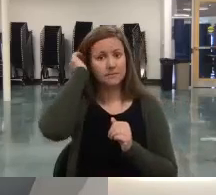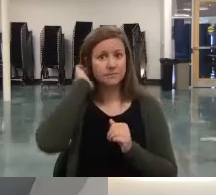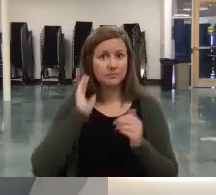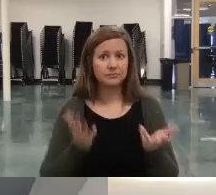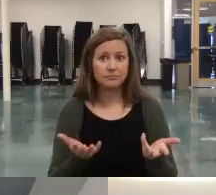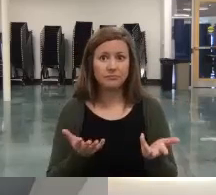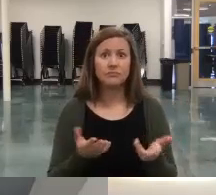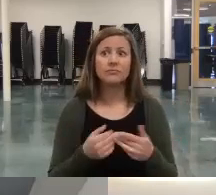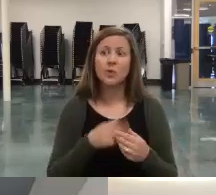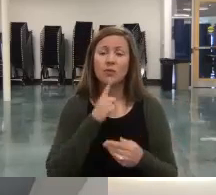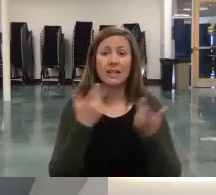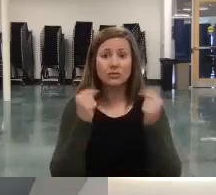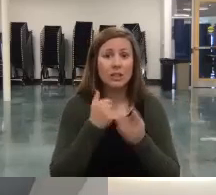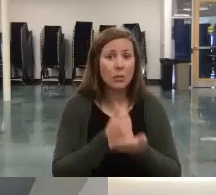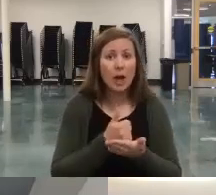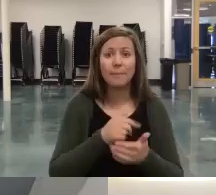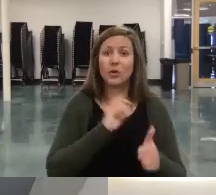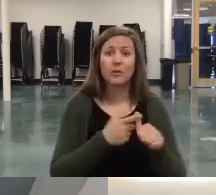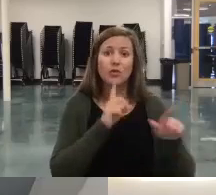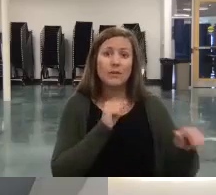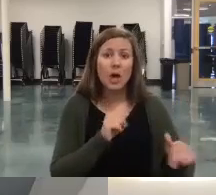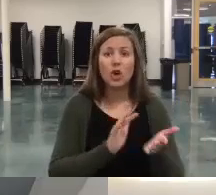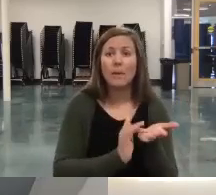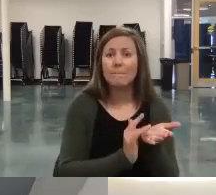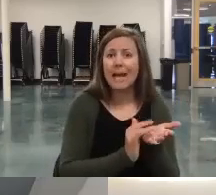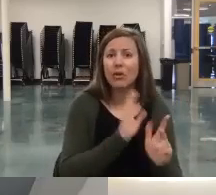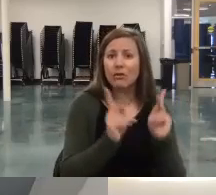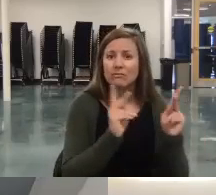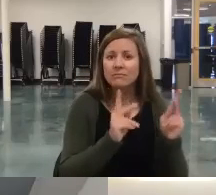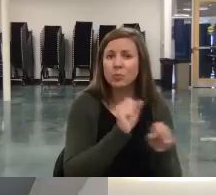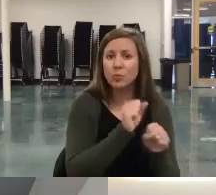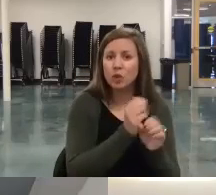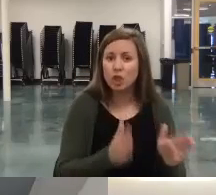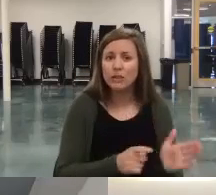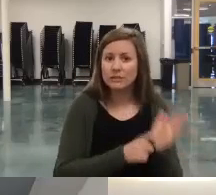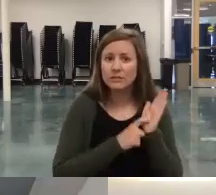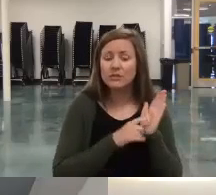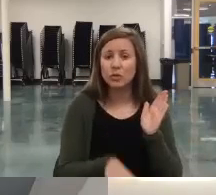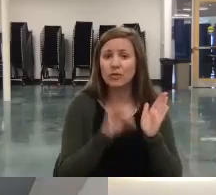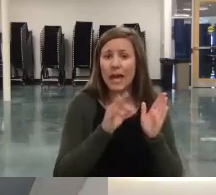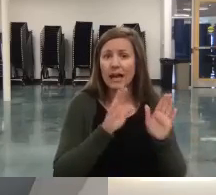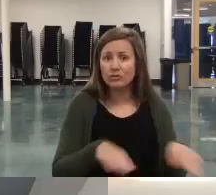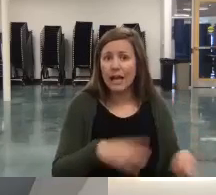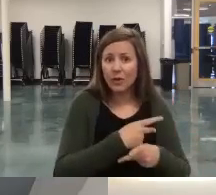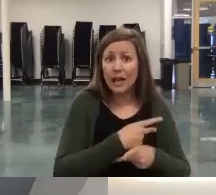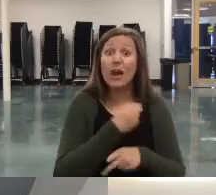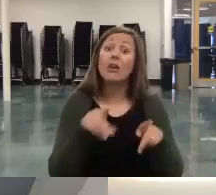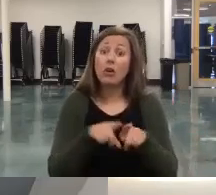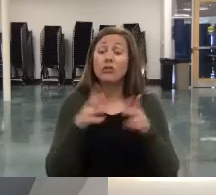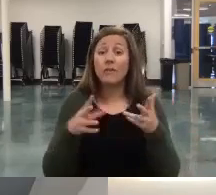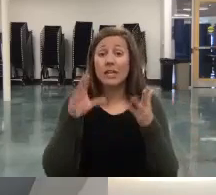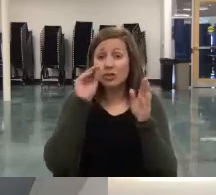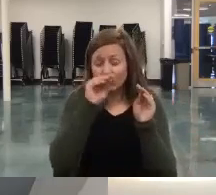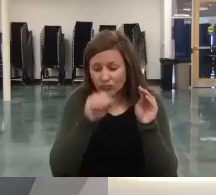to assist first responders, medical personnel, and essential workers to find childcare, and had even, plotted the hospitals on that particular